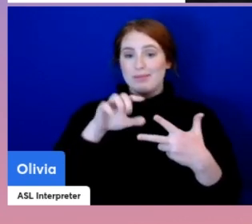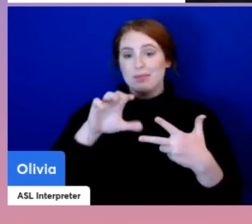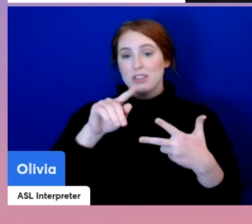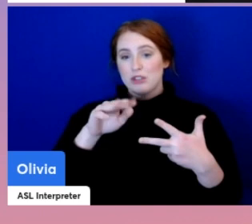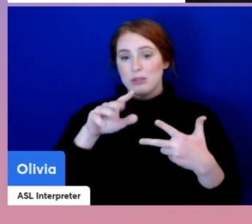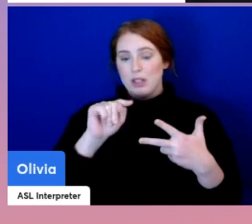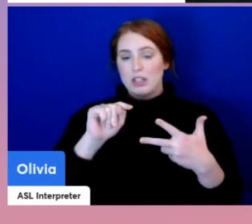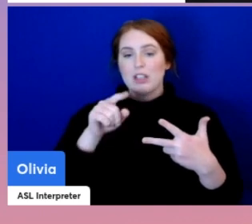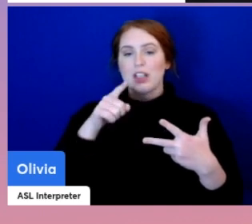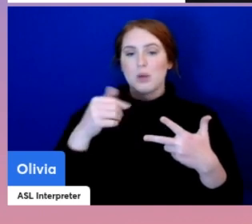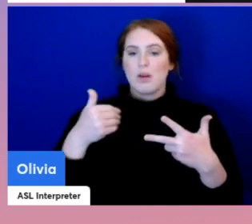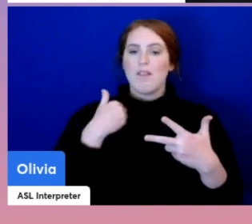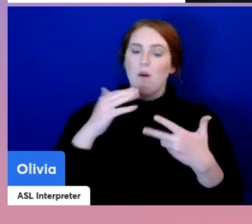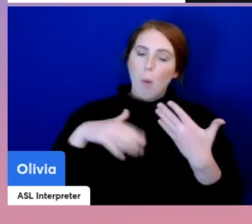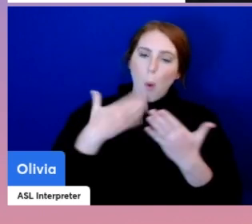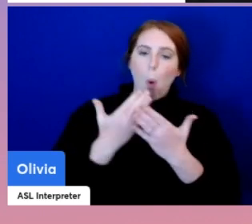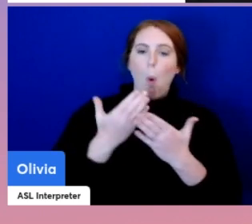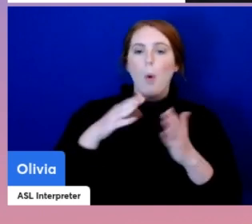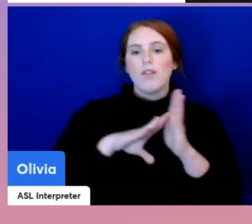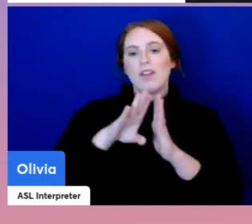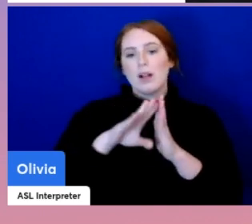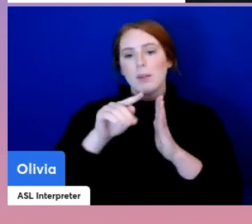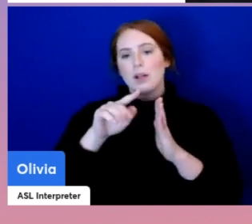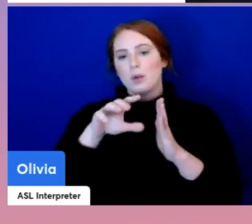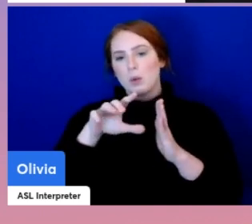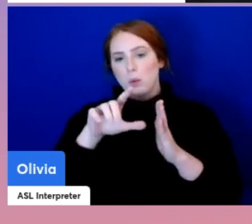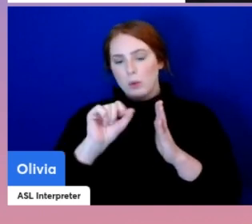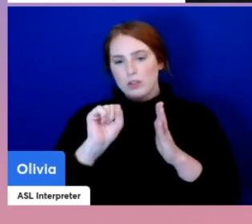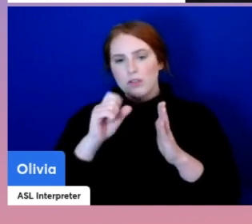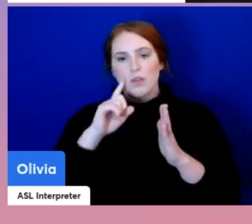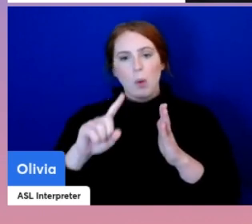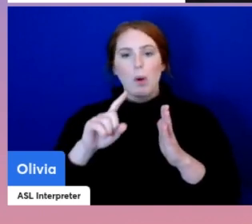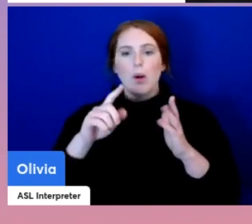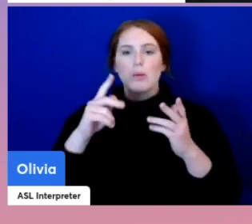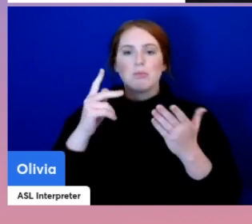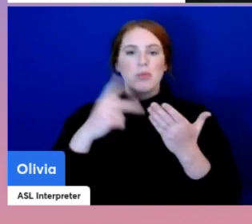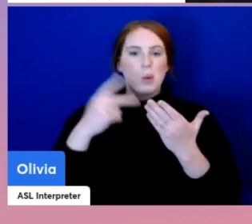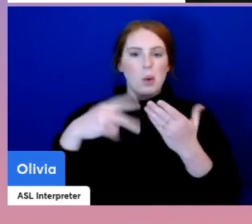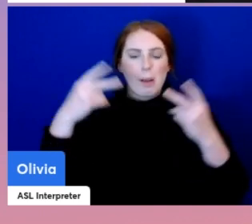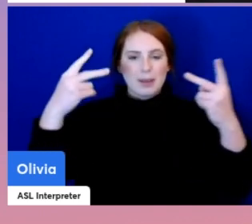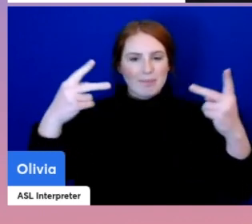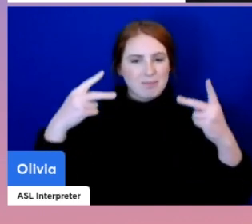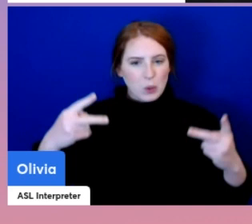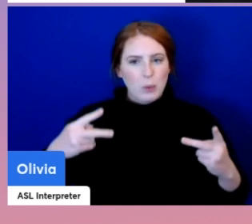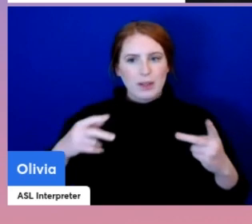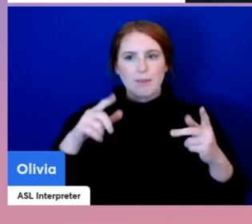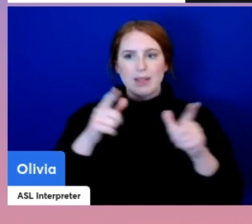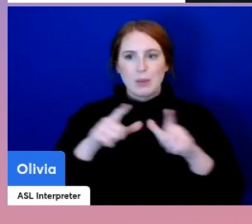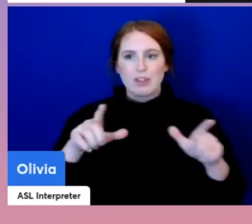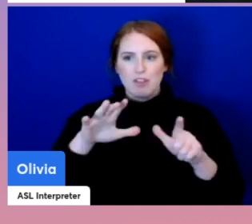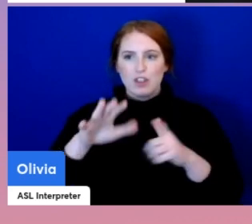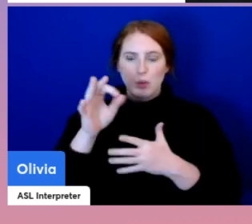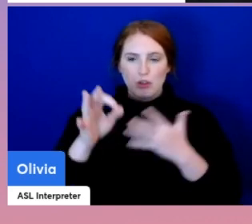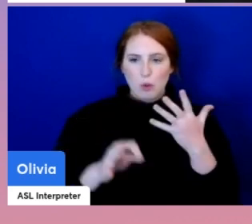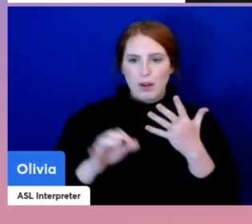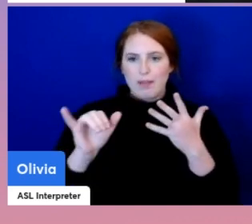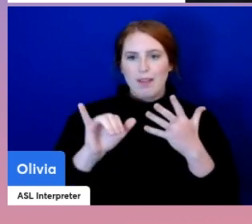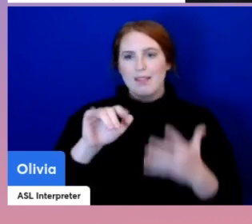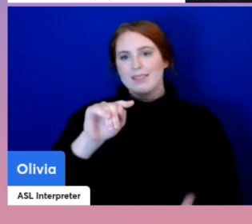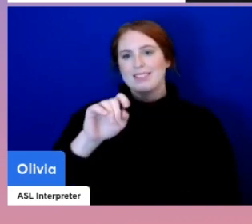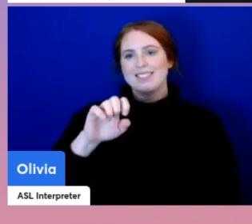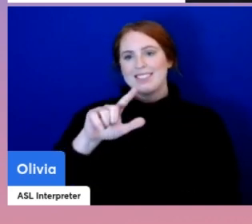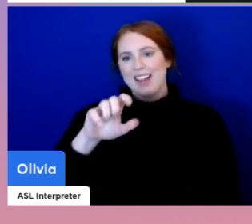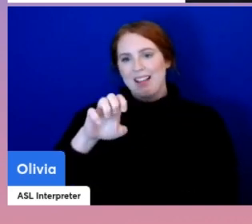programming language of choice right at your fingertips, meaning you get things like nice IDE integrations through things like IntelliSense and strong